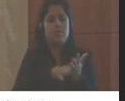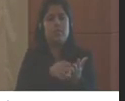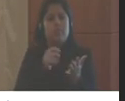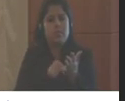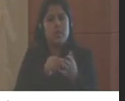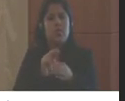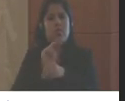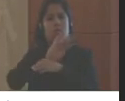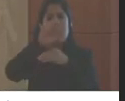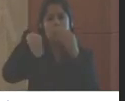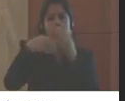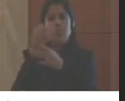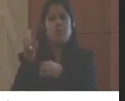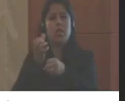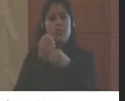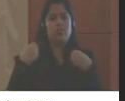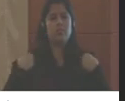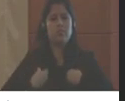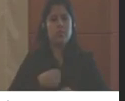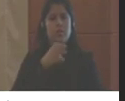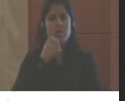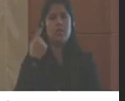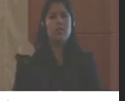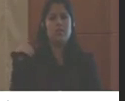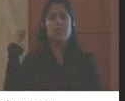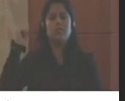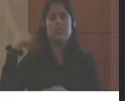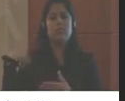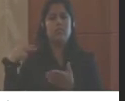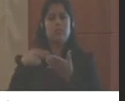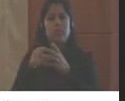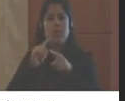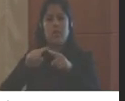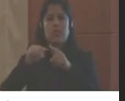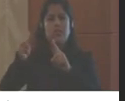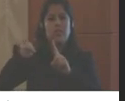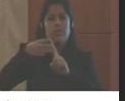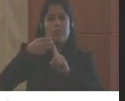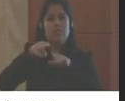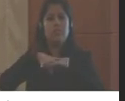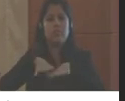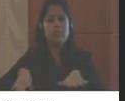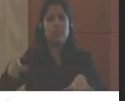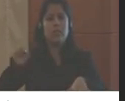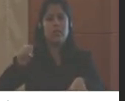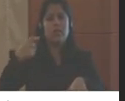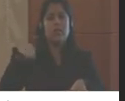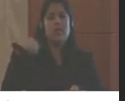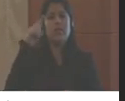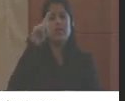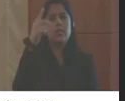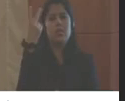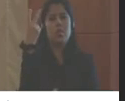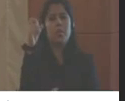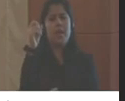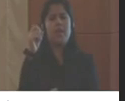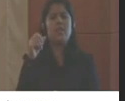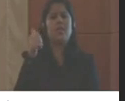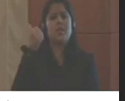are distributed permanently to the civil protection state units, and they are available on our website. We have put